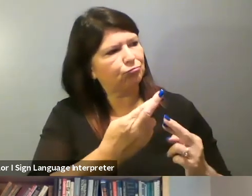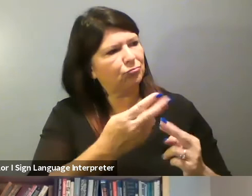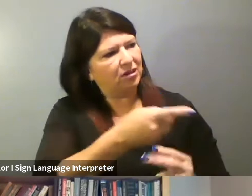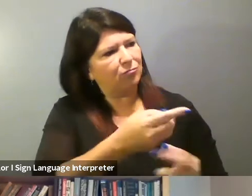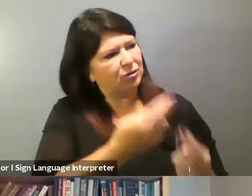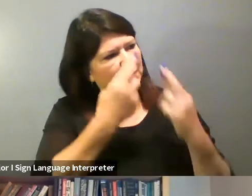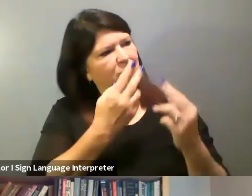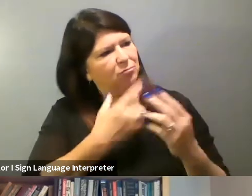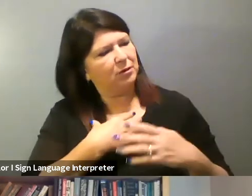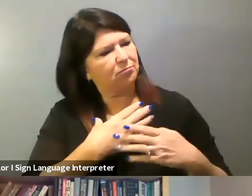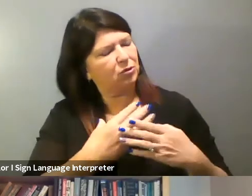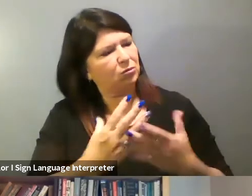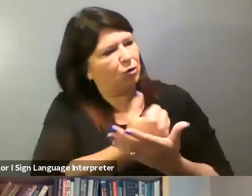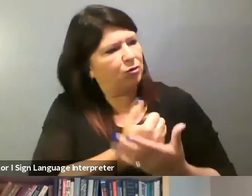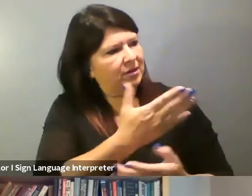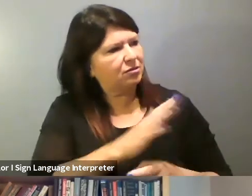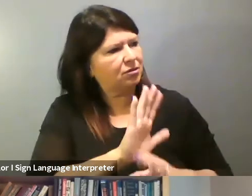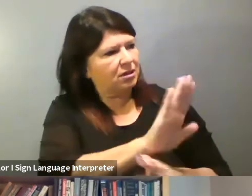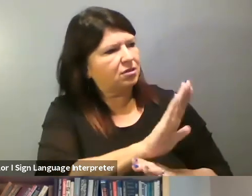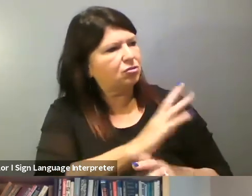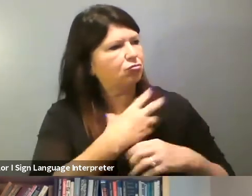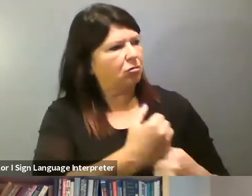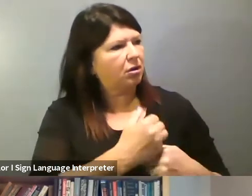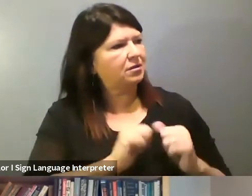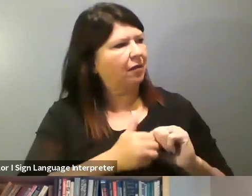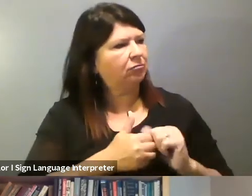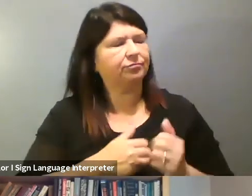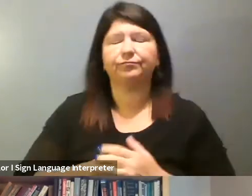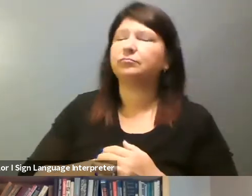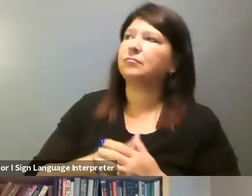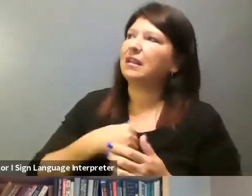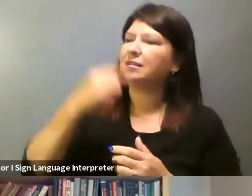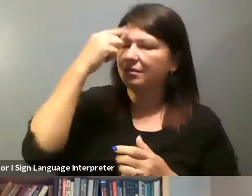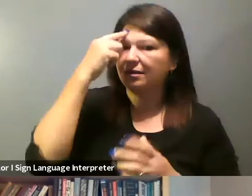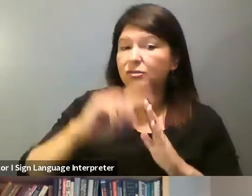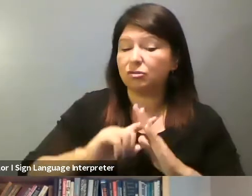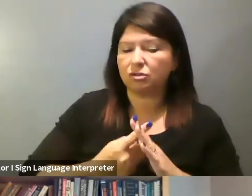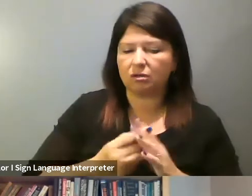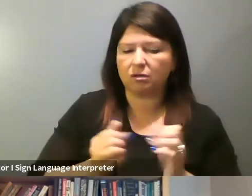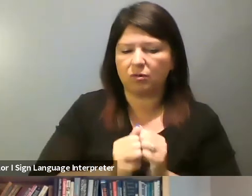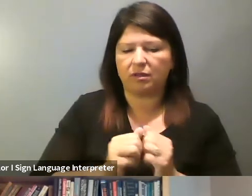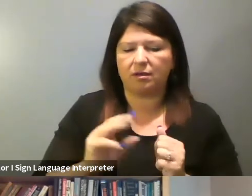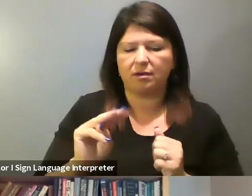him? I think it started with Mario Wexu, who is in Montreal.